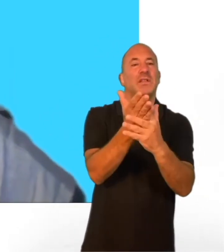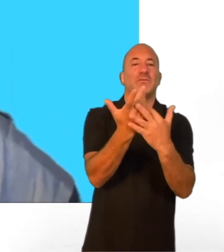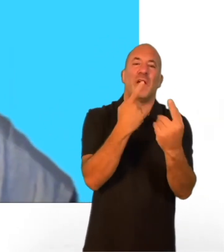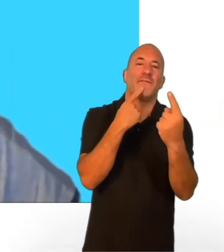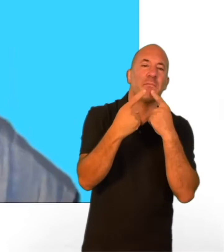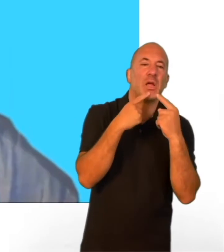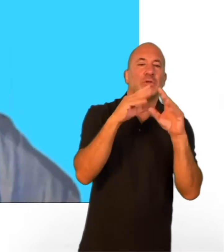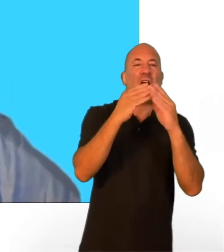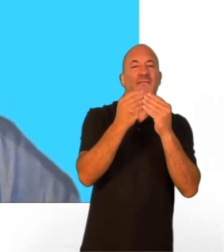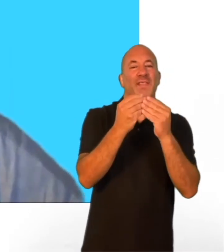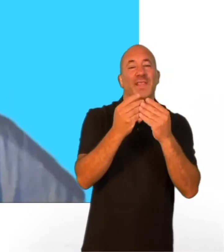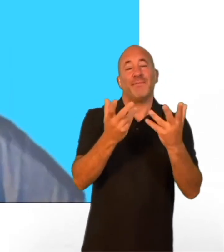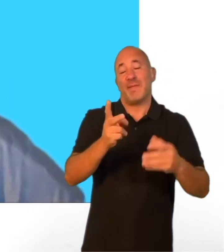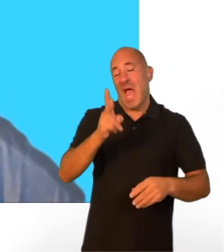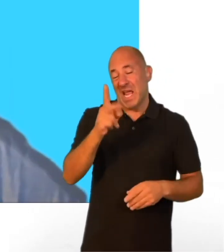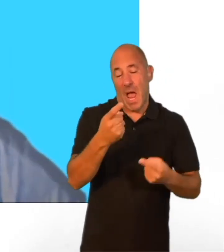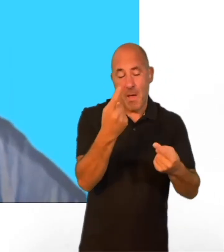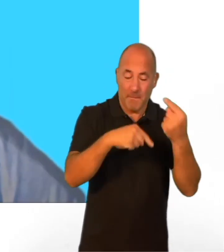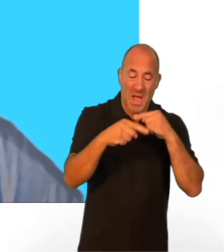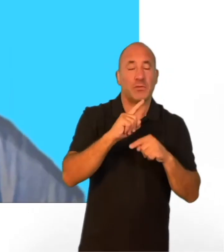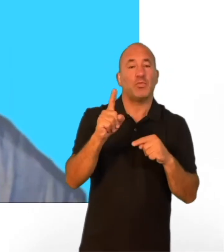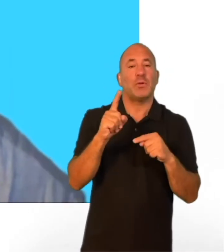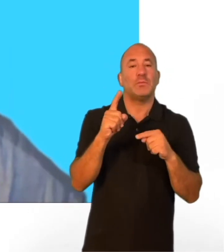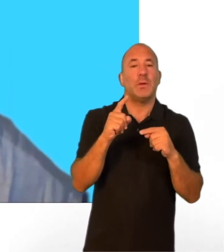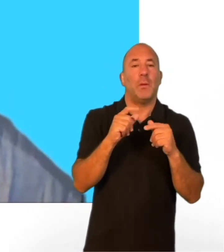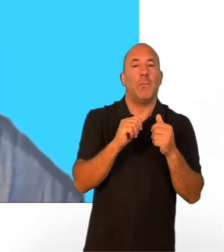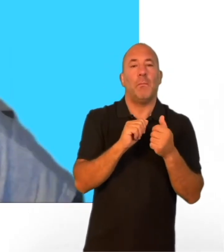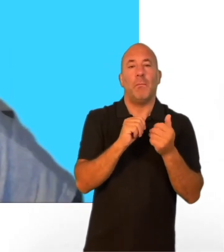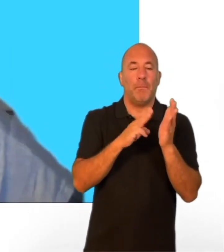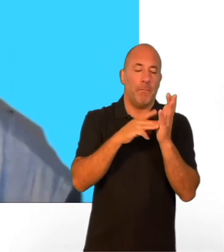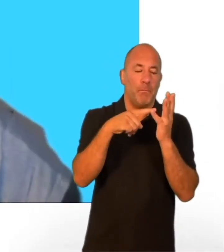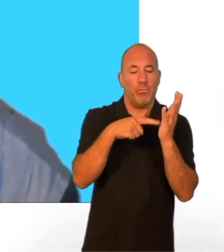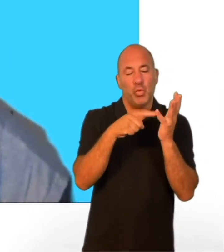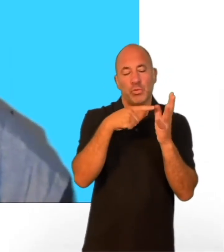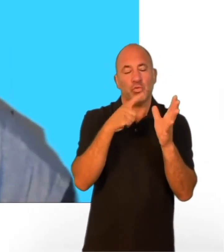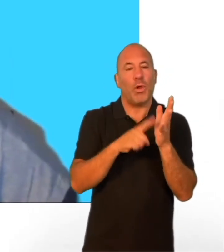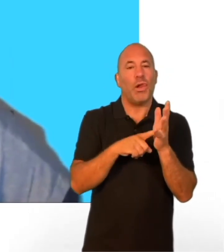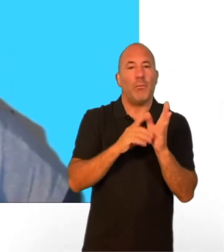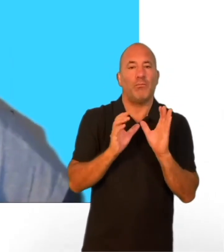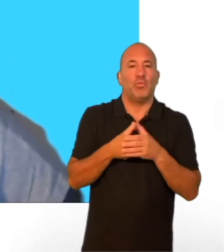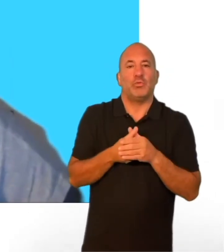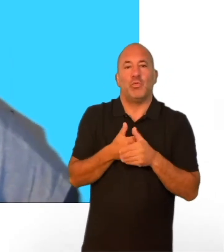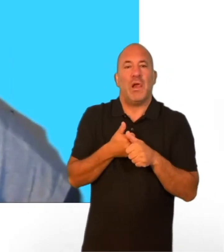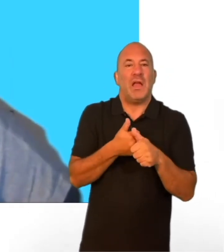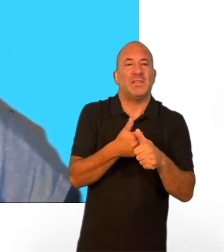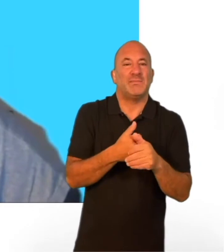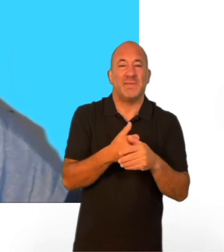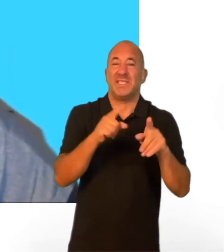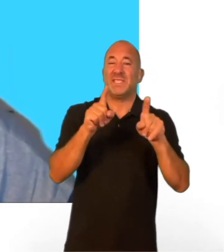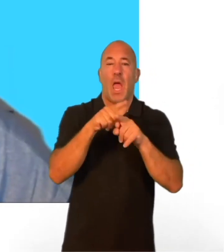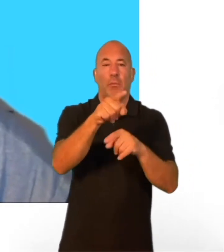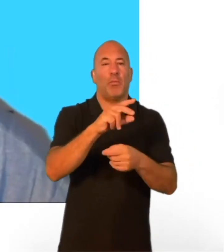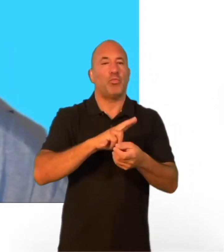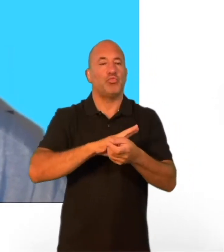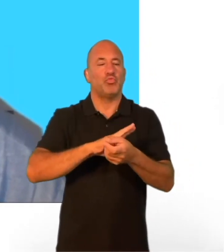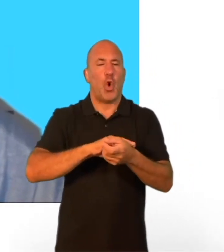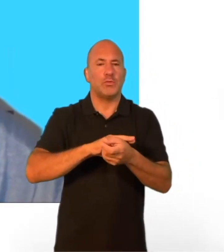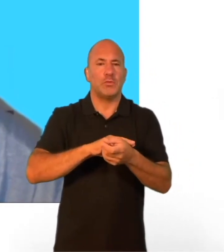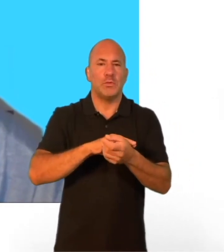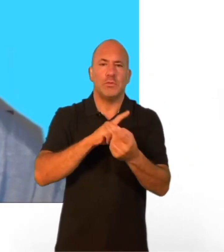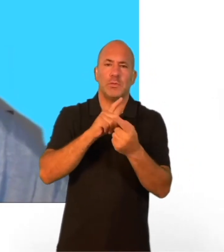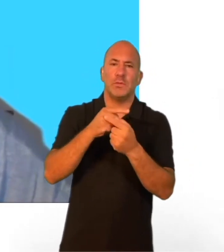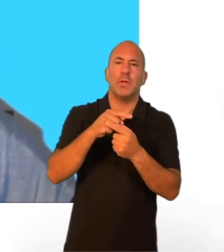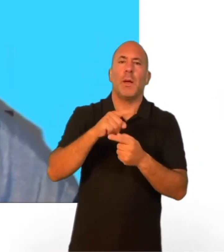which again, it comes back to things like the mutual aid, but it was also just like the way that doctors are more